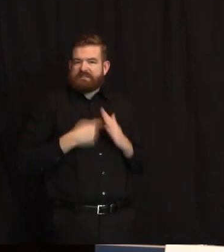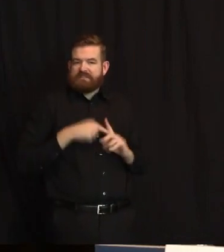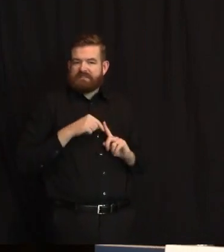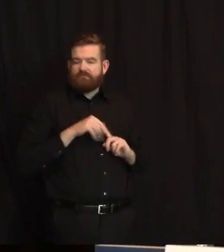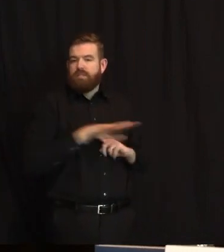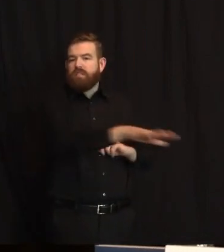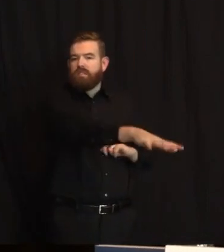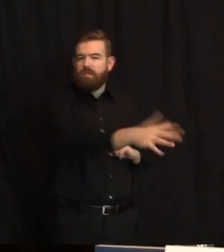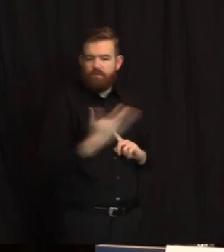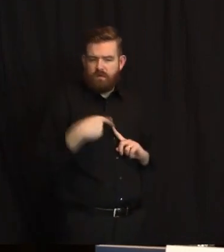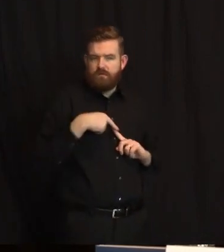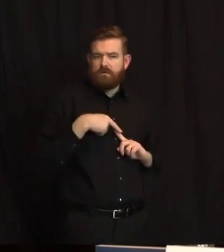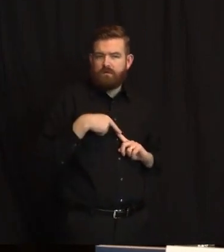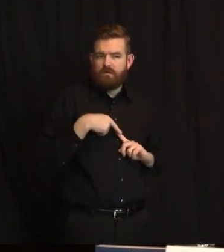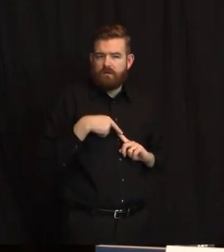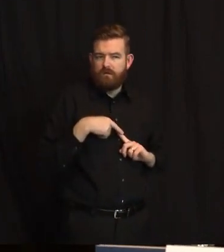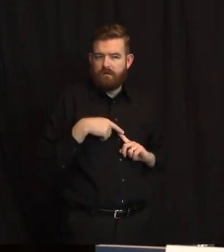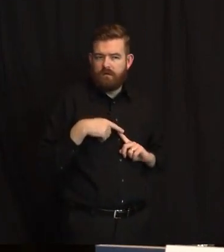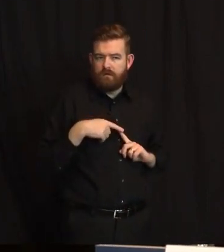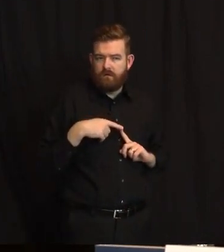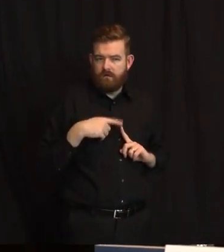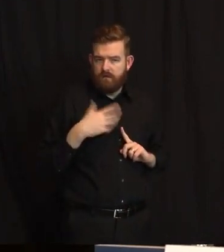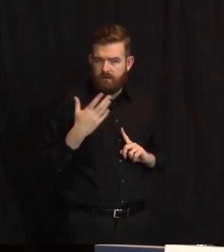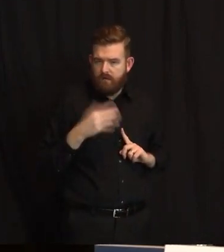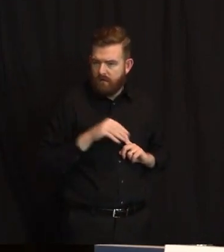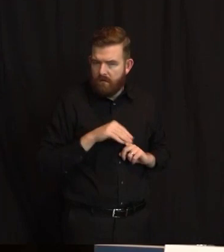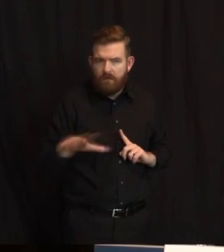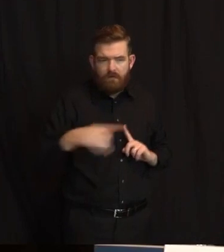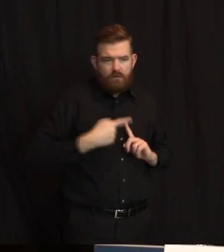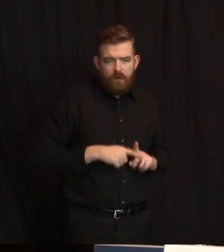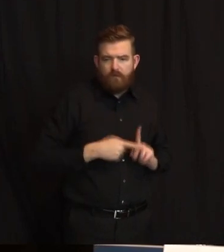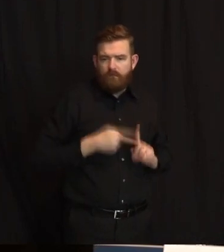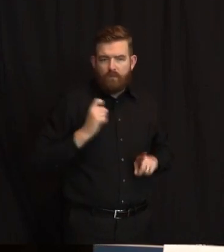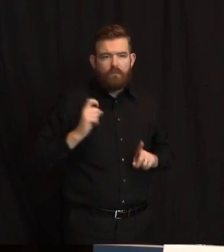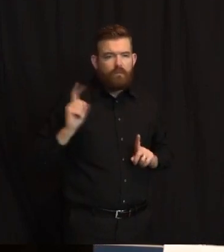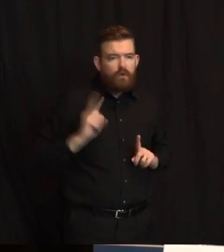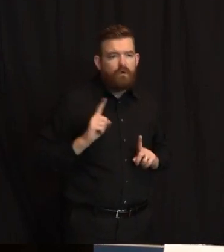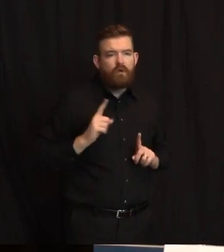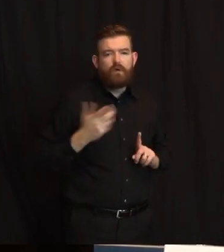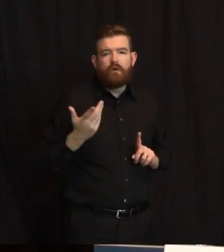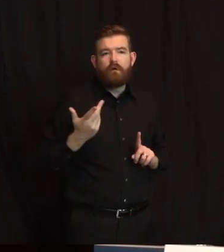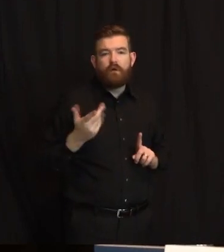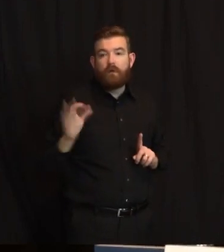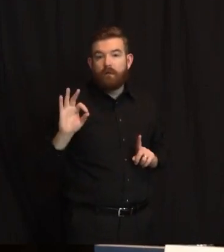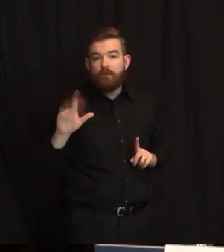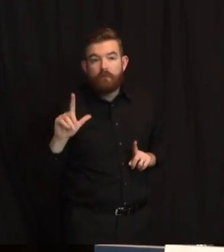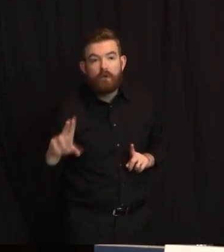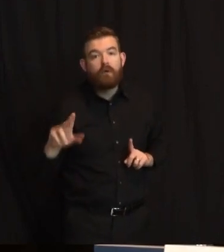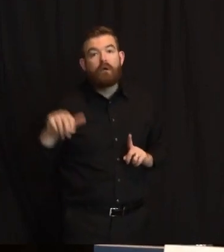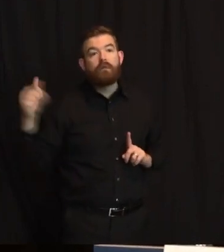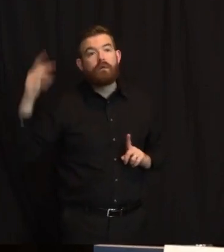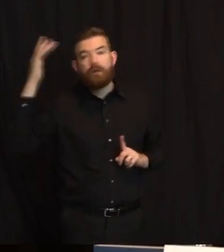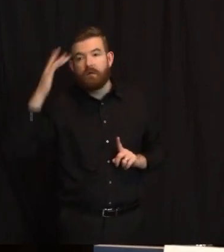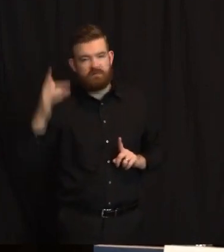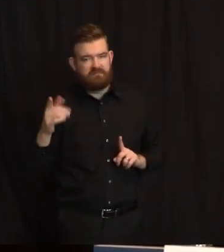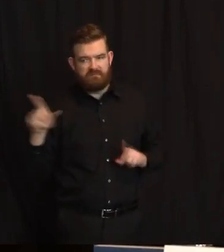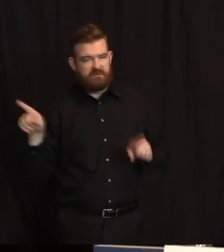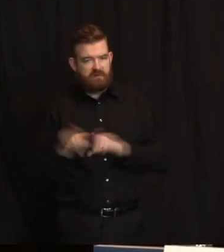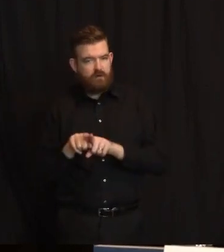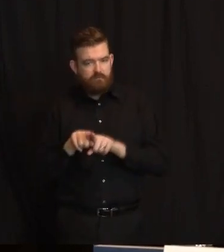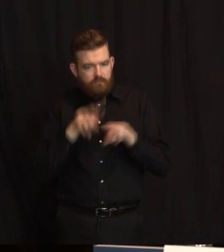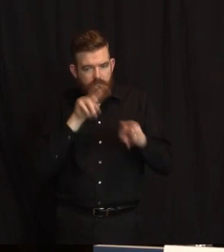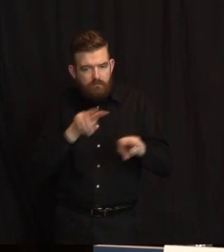that outbreak, and this is true with other outbreaks such as flu and other things we see at other years, we don't require that everybody who has